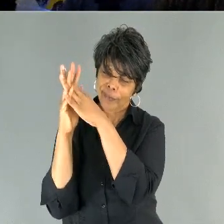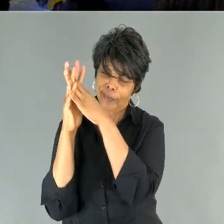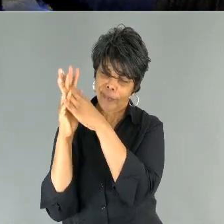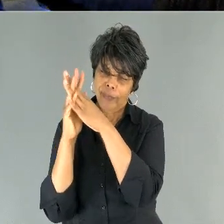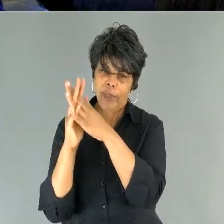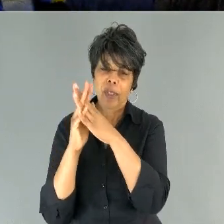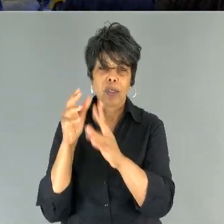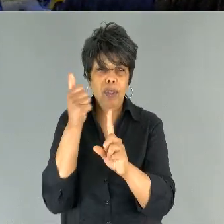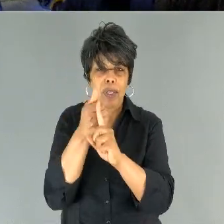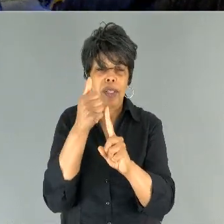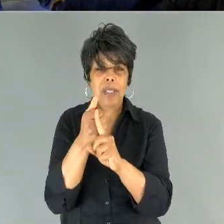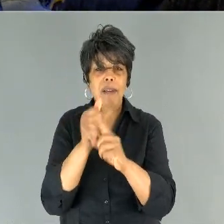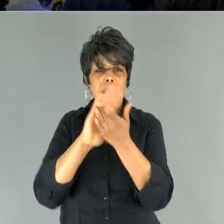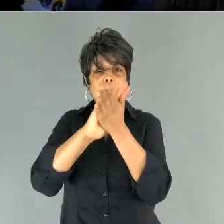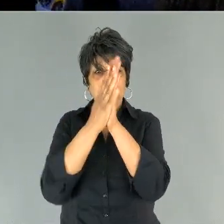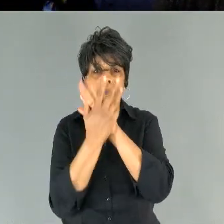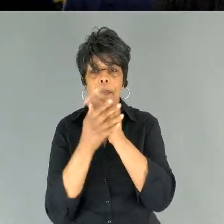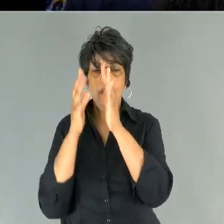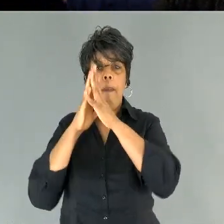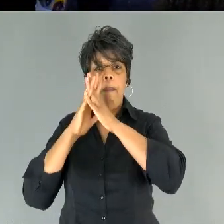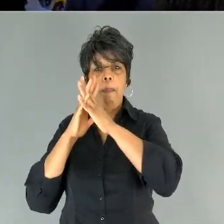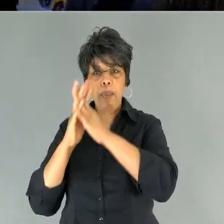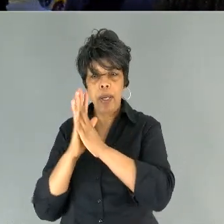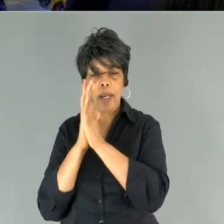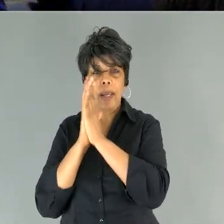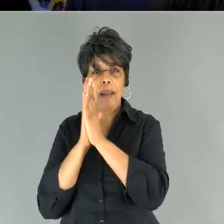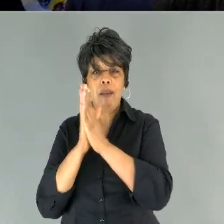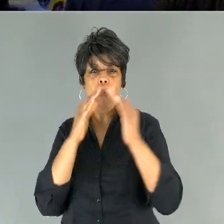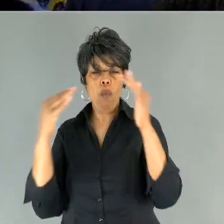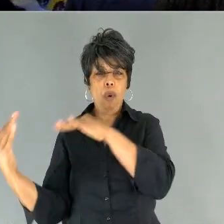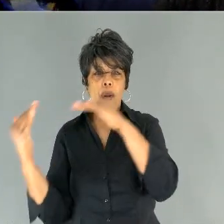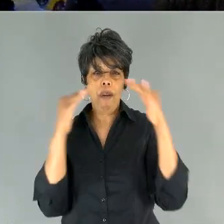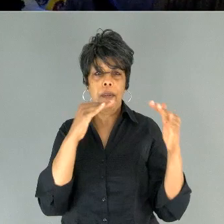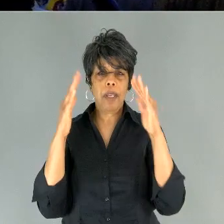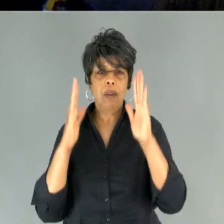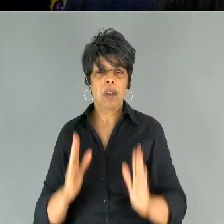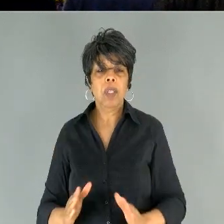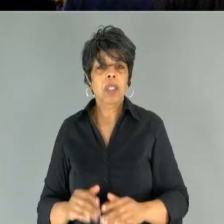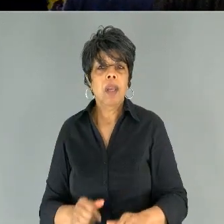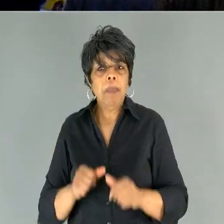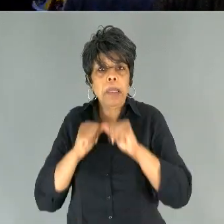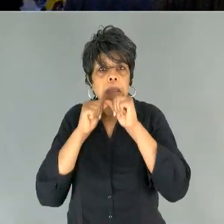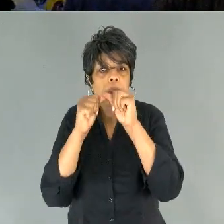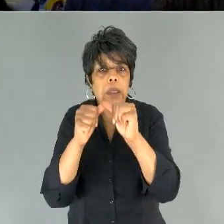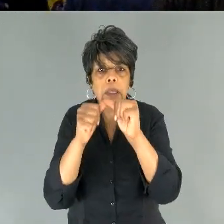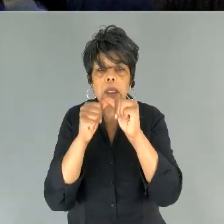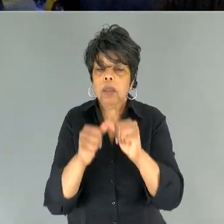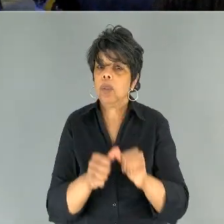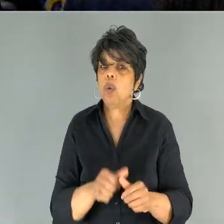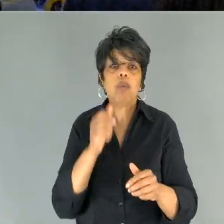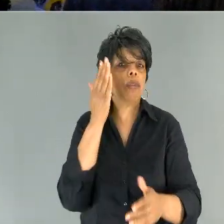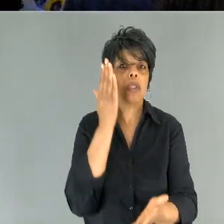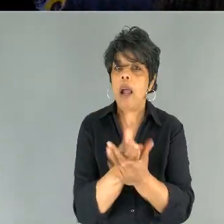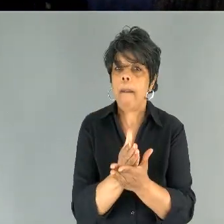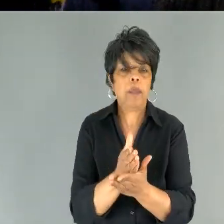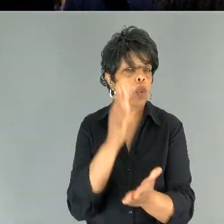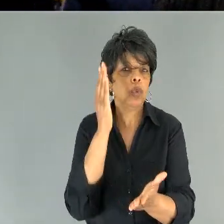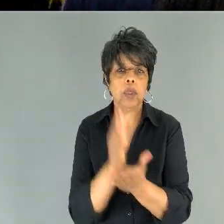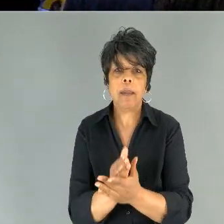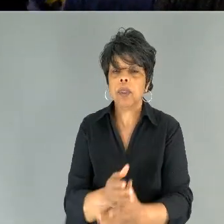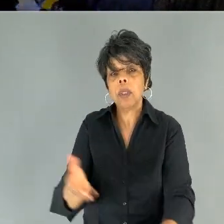warrior. Make a vow. Be persistent. Don't stop praying until you